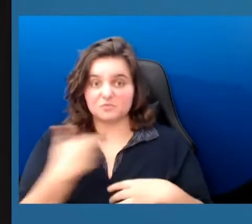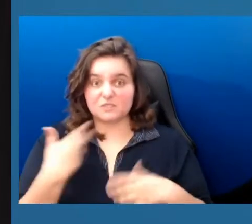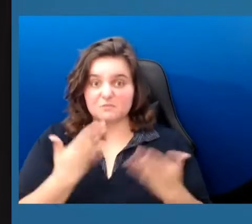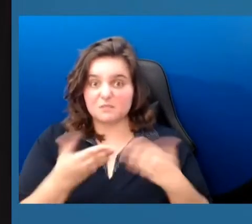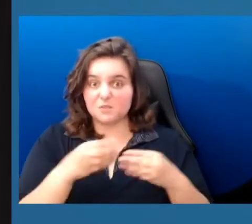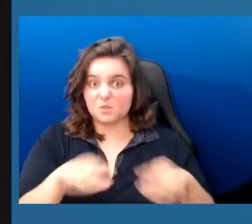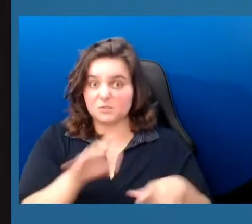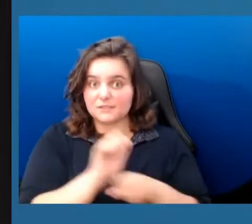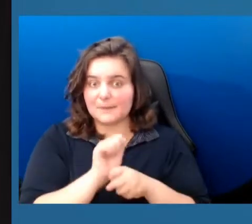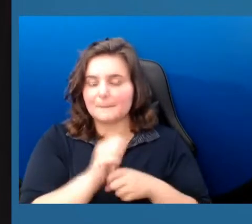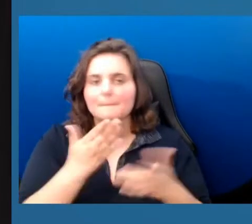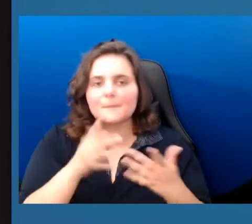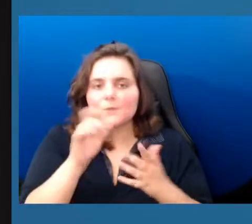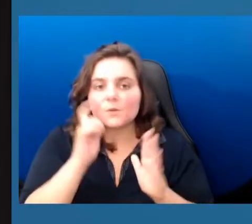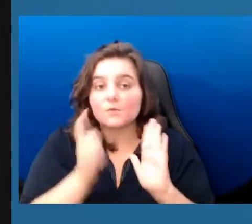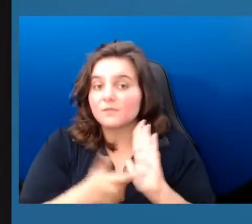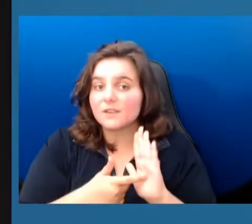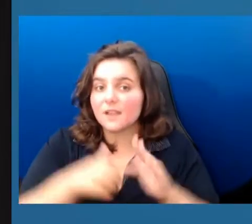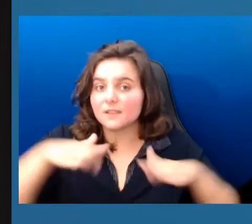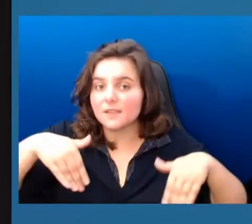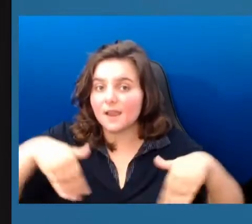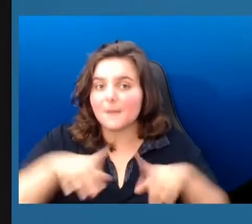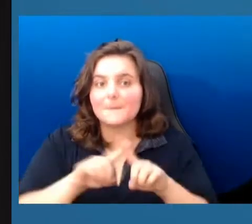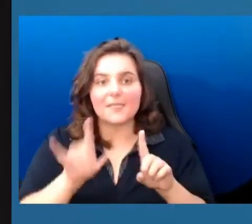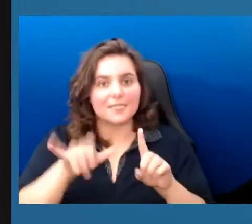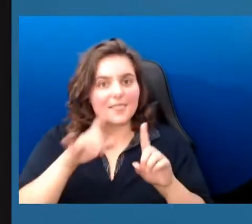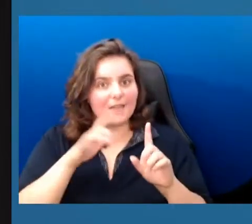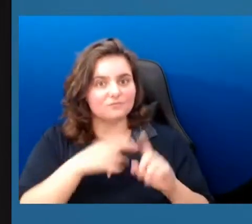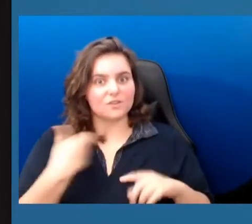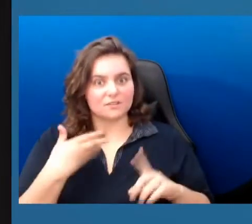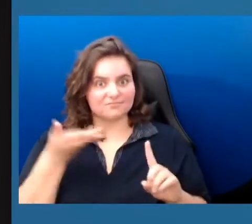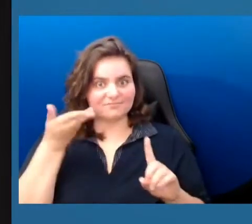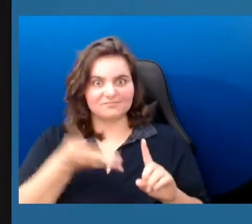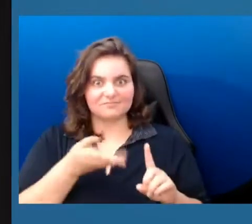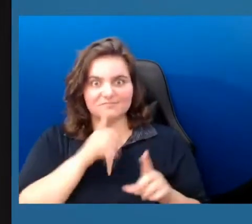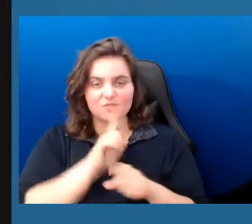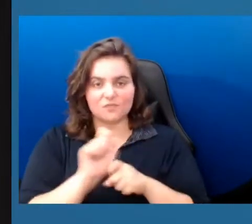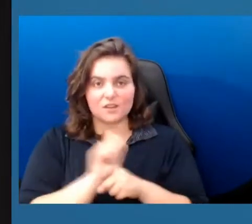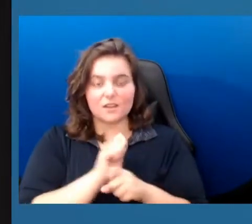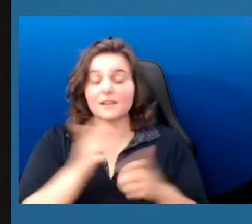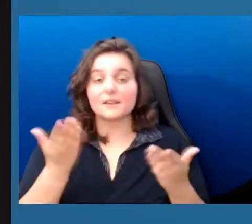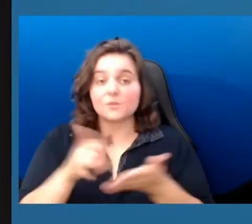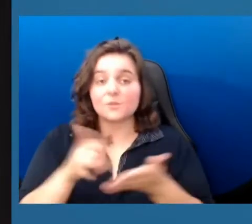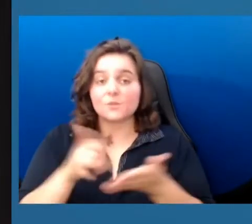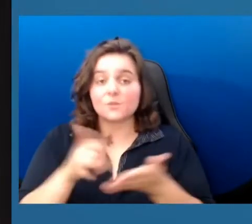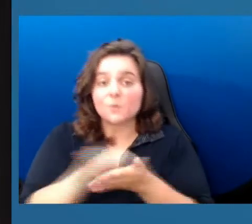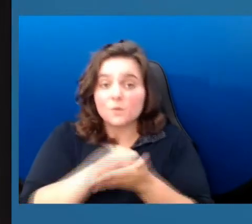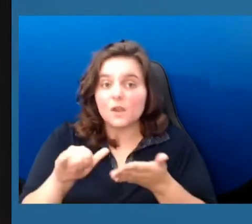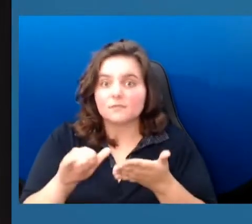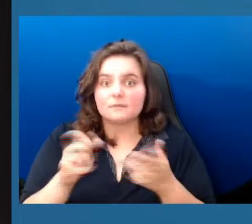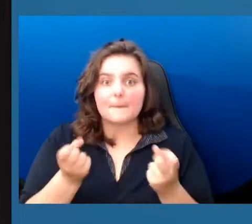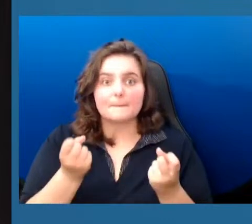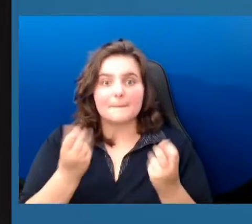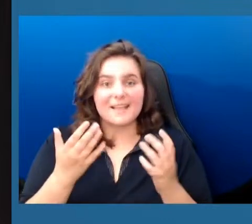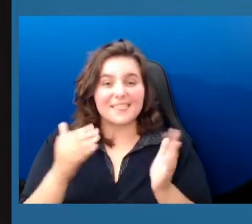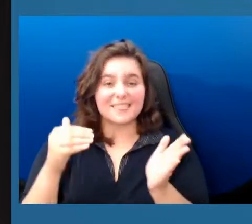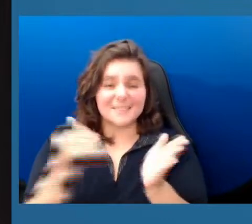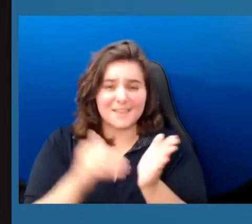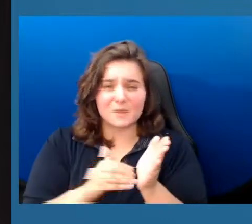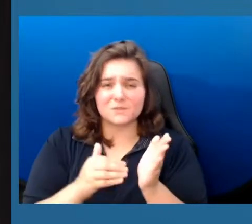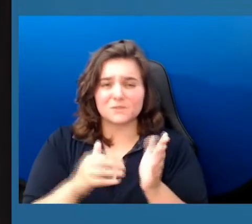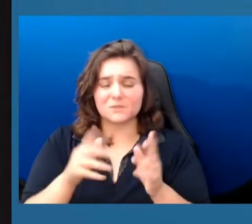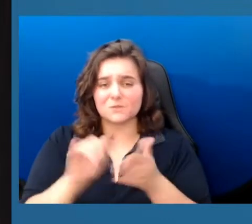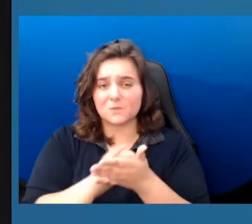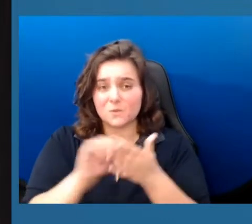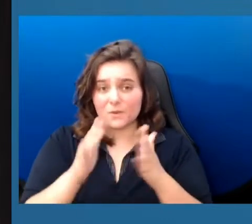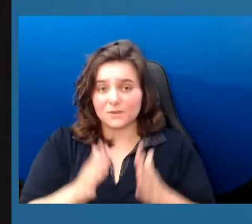yet. But we do have that danger. And here in New York, we're talking about possibly tens of thousands of New Yorkers who may be out of work